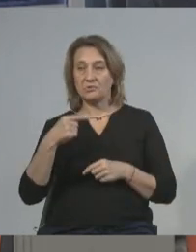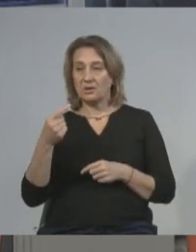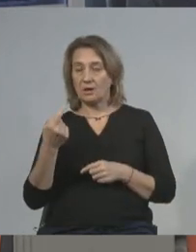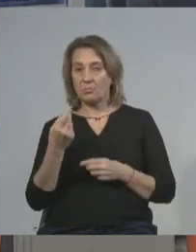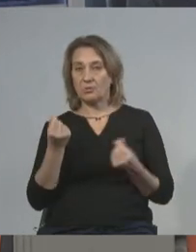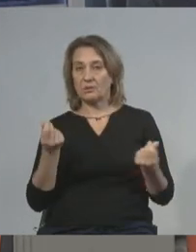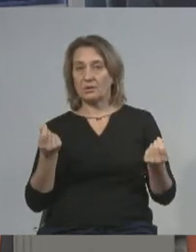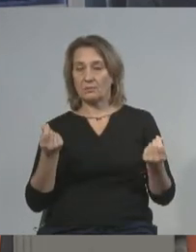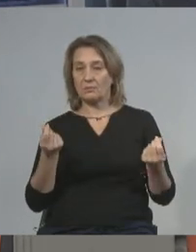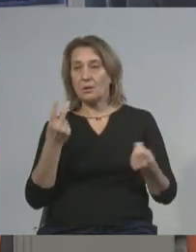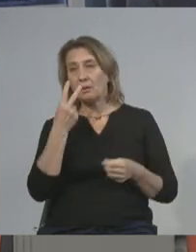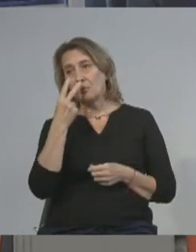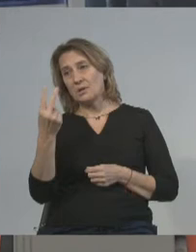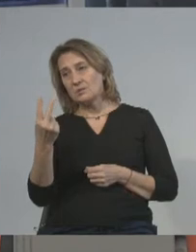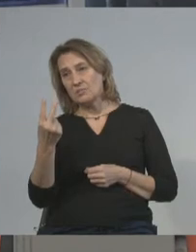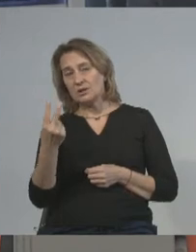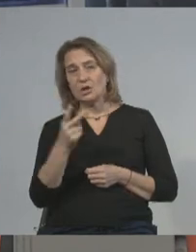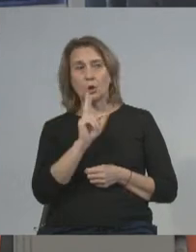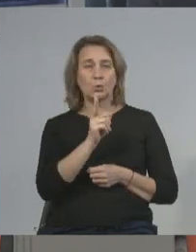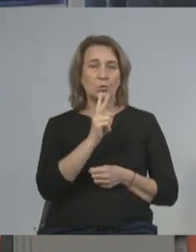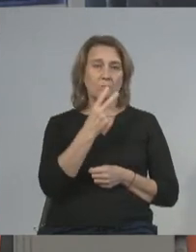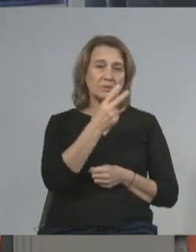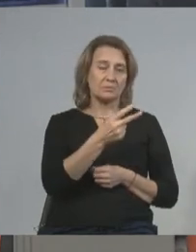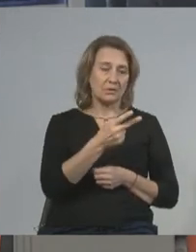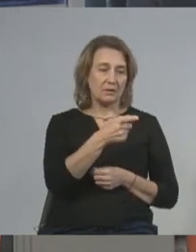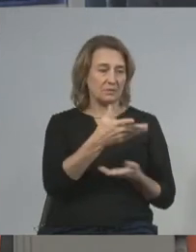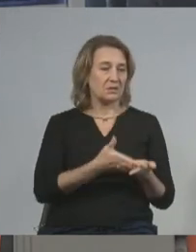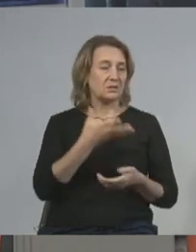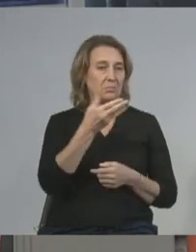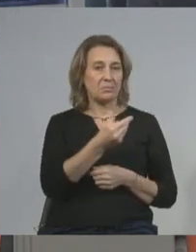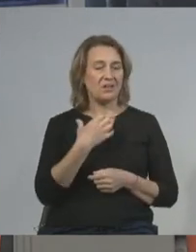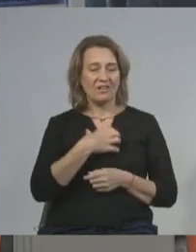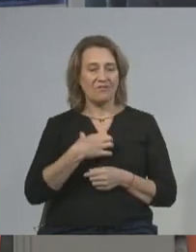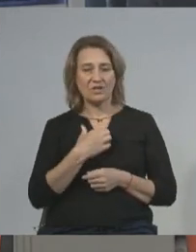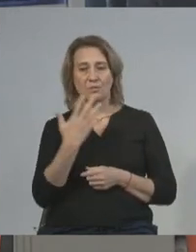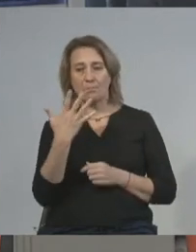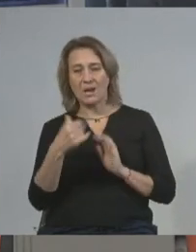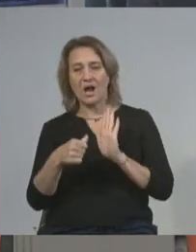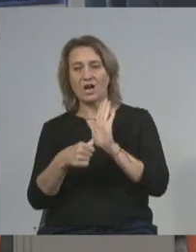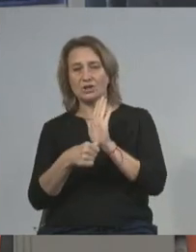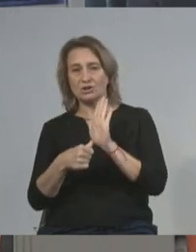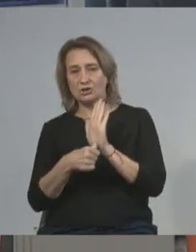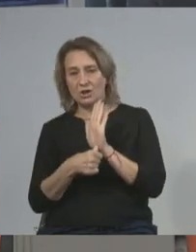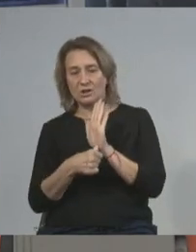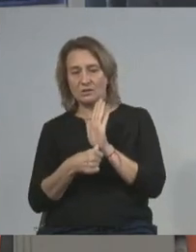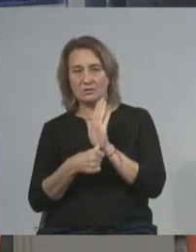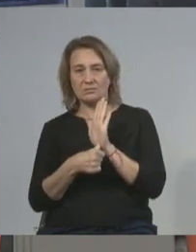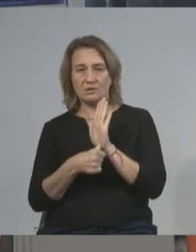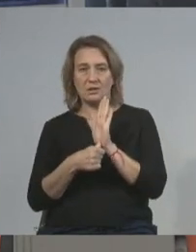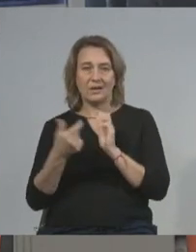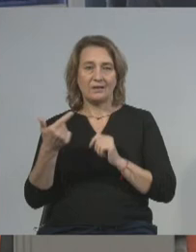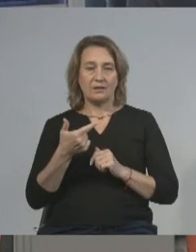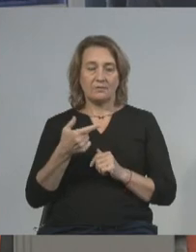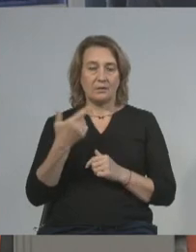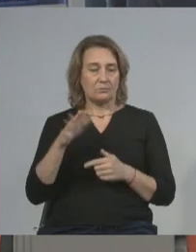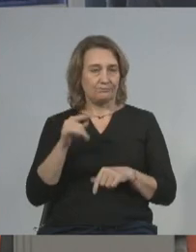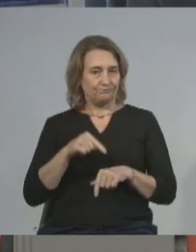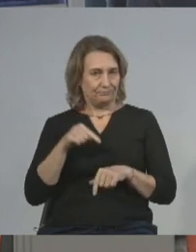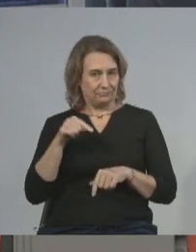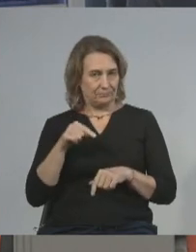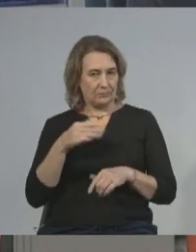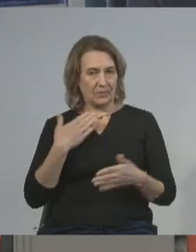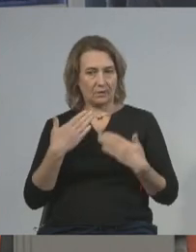using cpm formula so for example people see advertising and the media gets paid for that all of